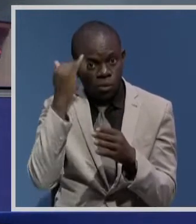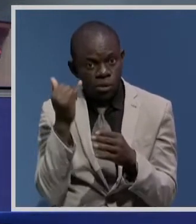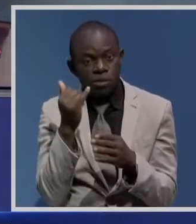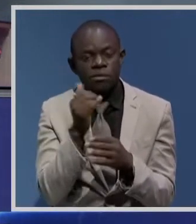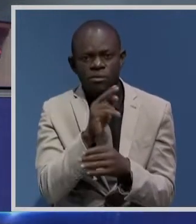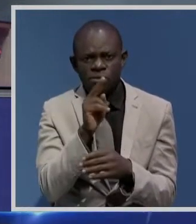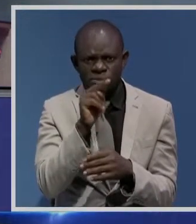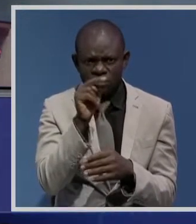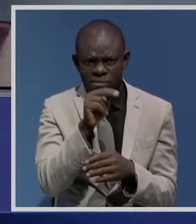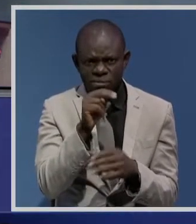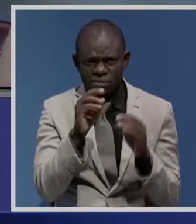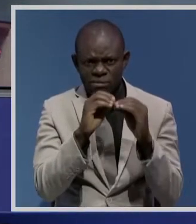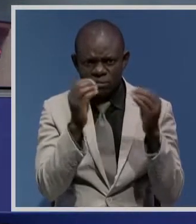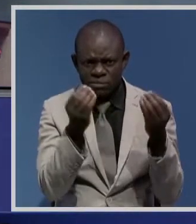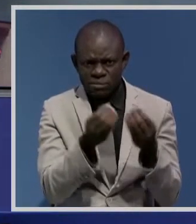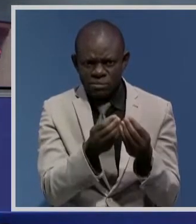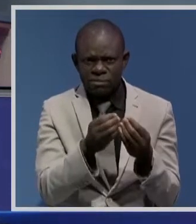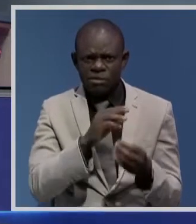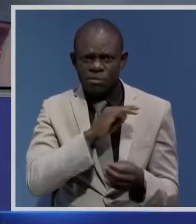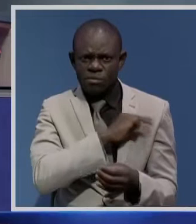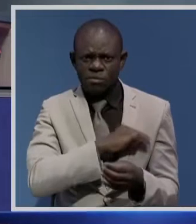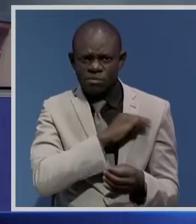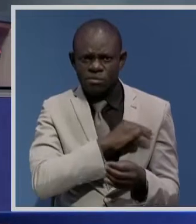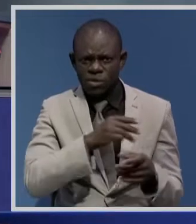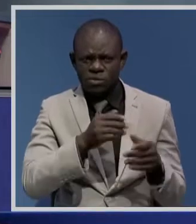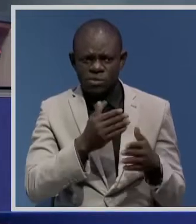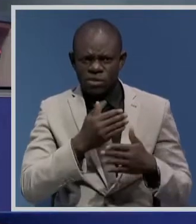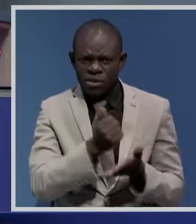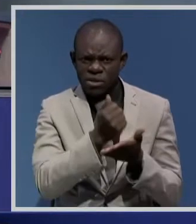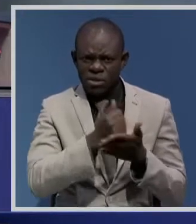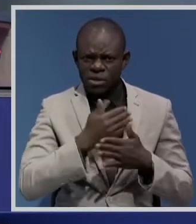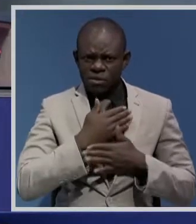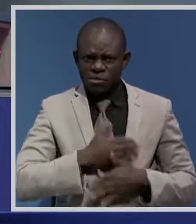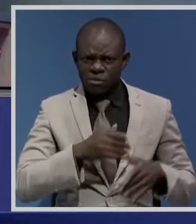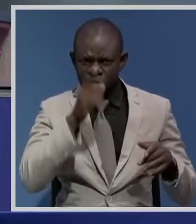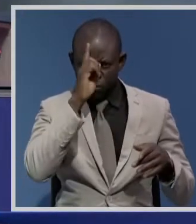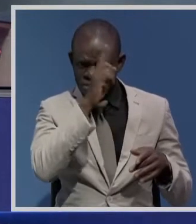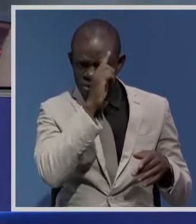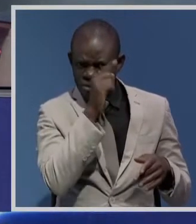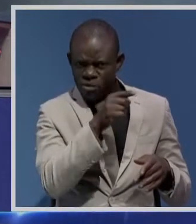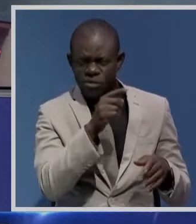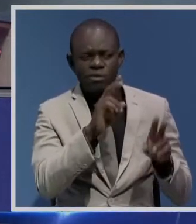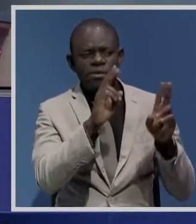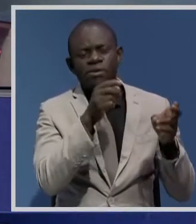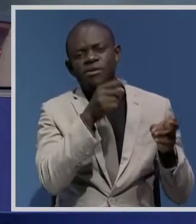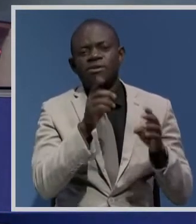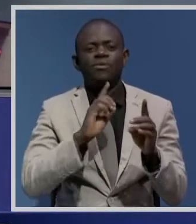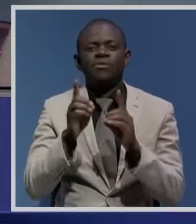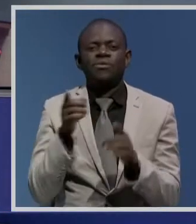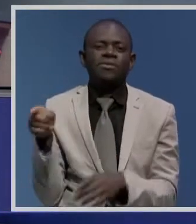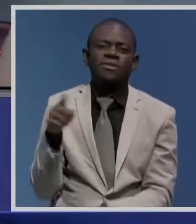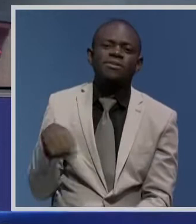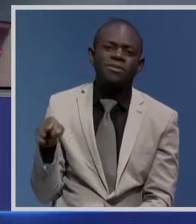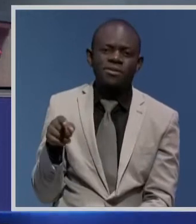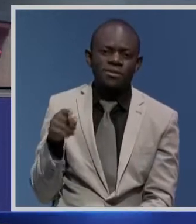Nations Organization Stabilization Mission in the DRC. The meeting was also attended by Ministers of